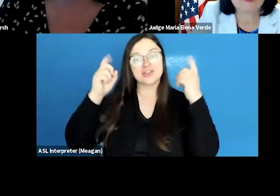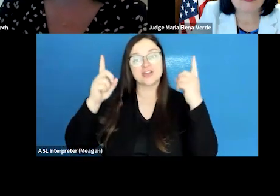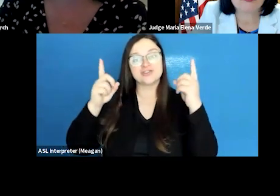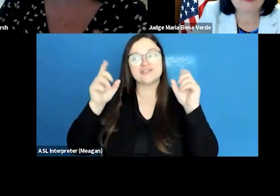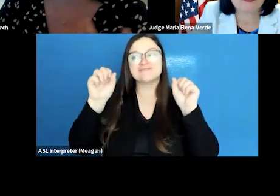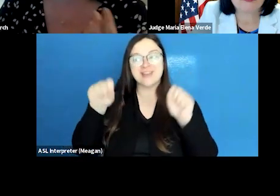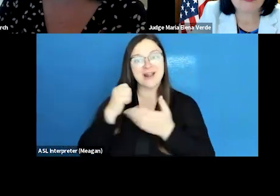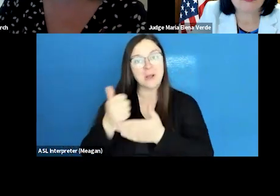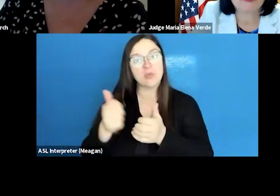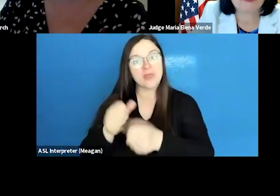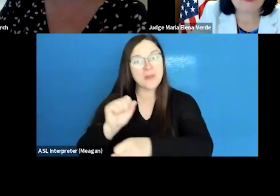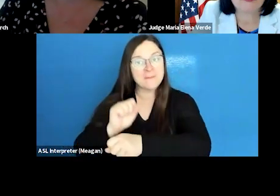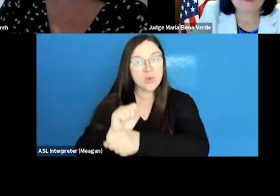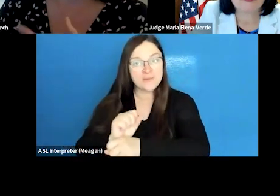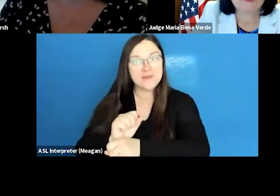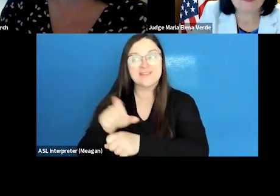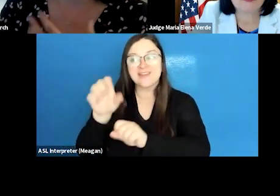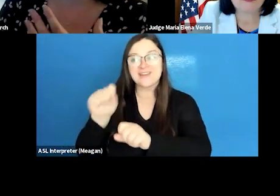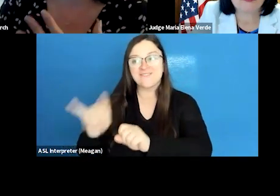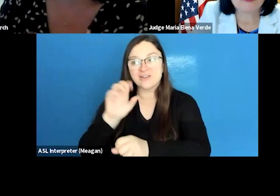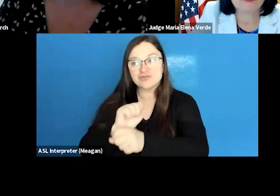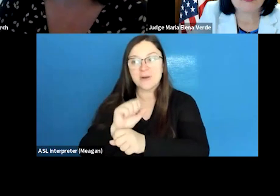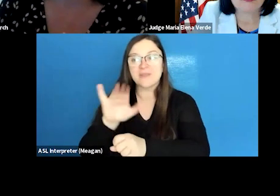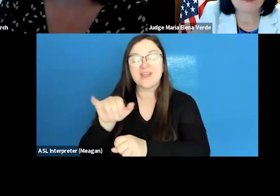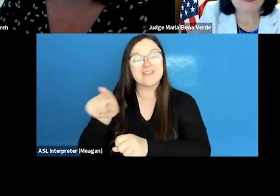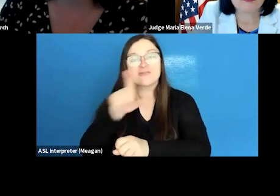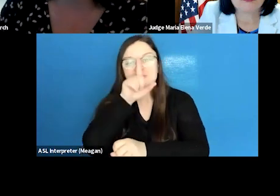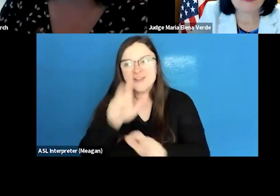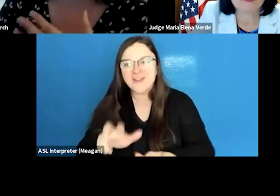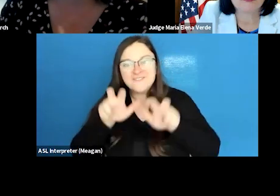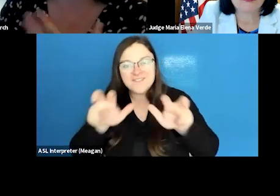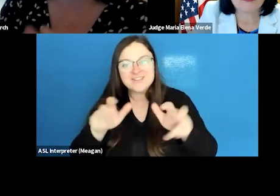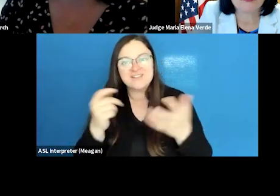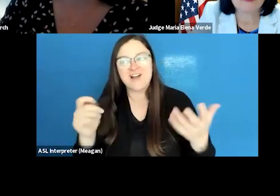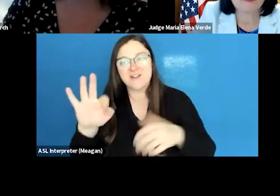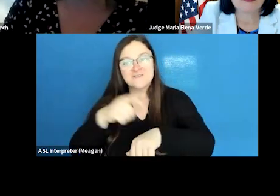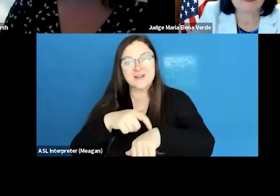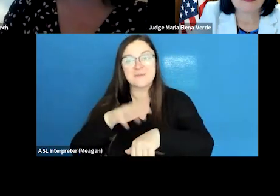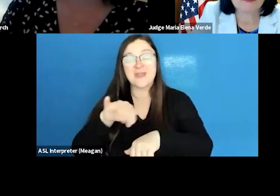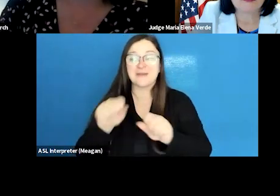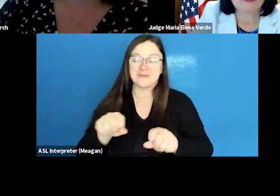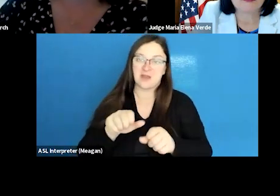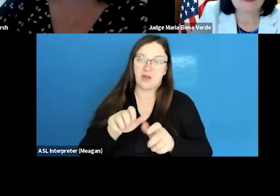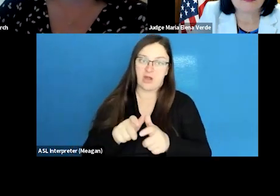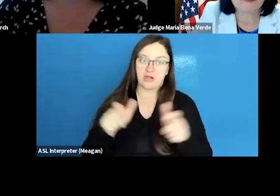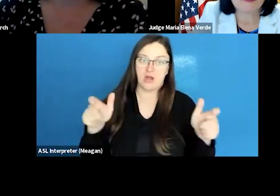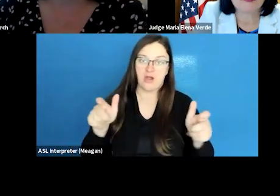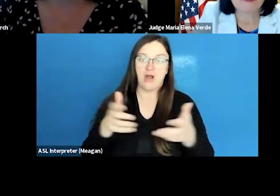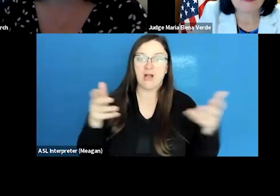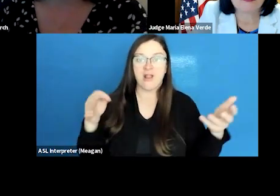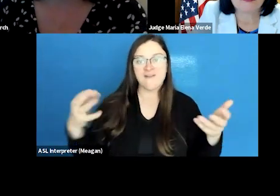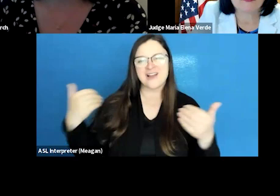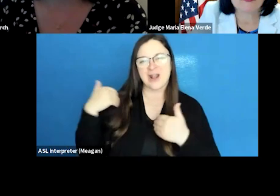of a job that they're really invested in, which we know that that investment can be a huge source of accountability for people